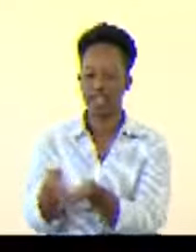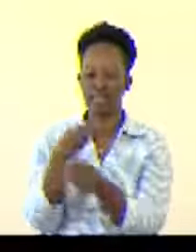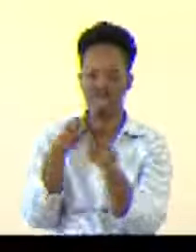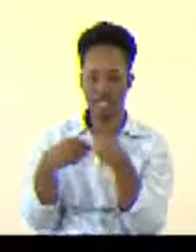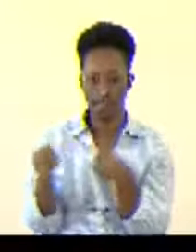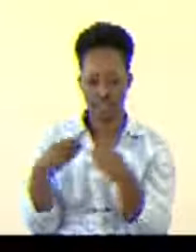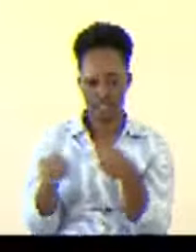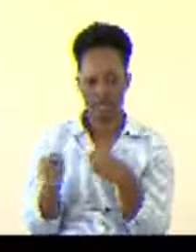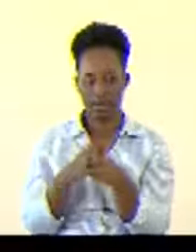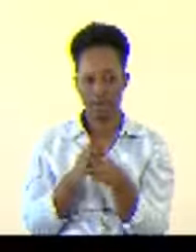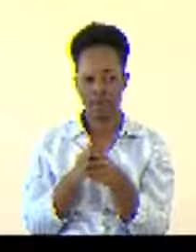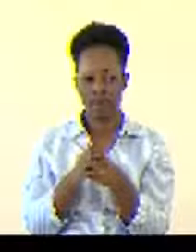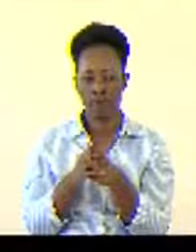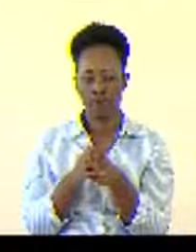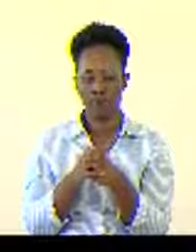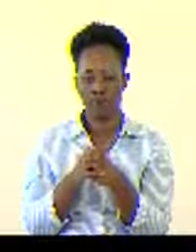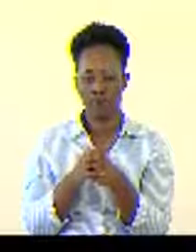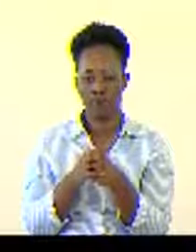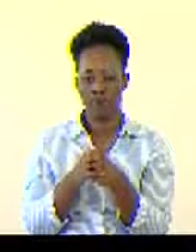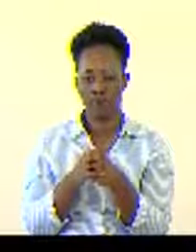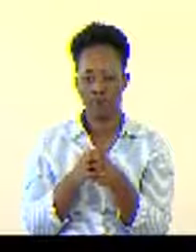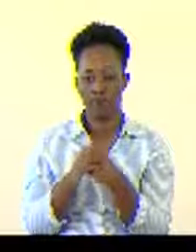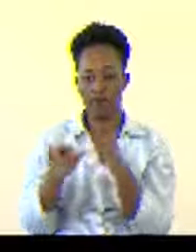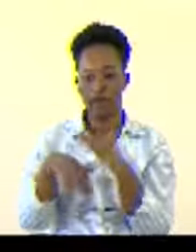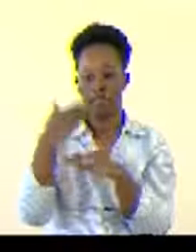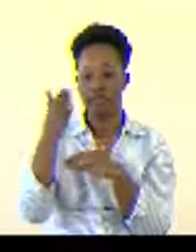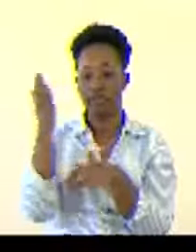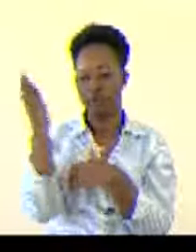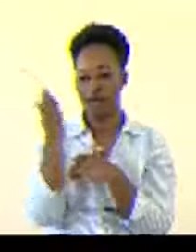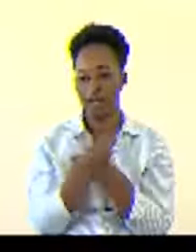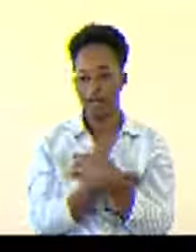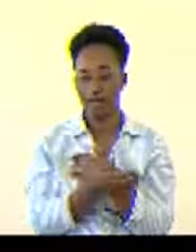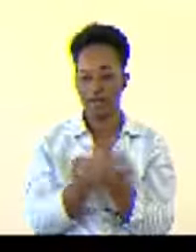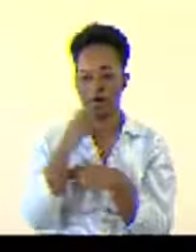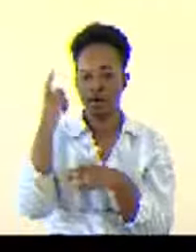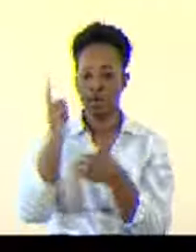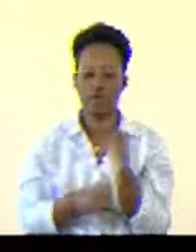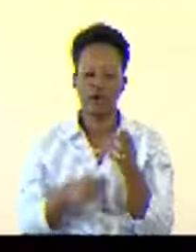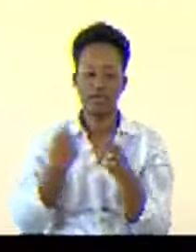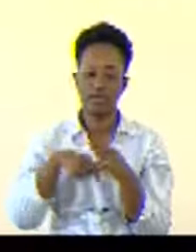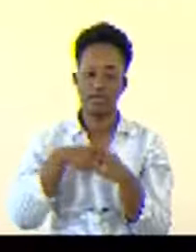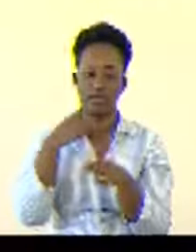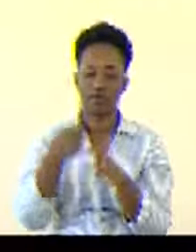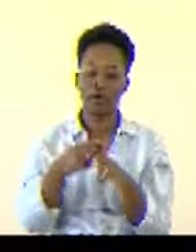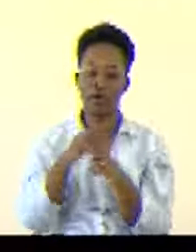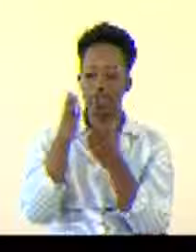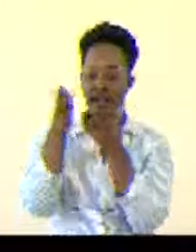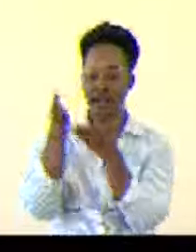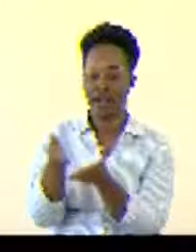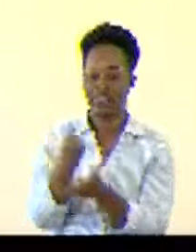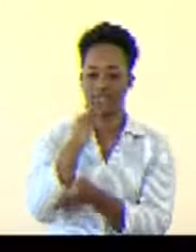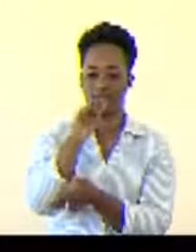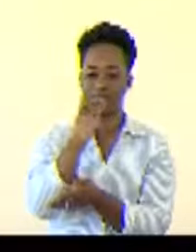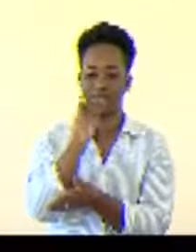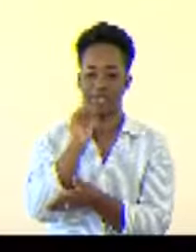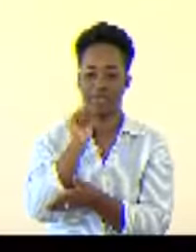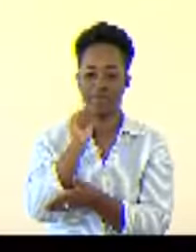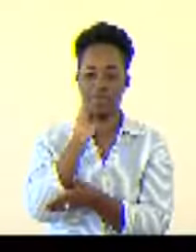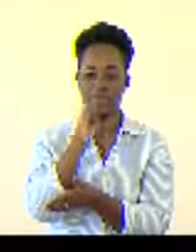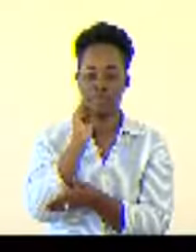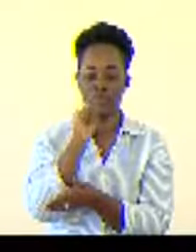it. Closing stock, then we divide by what we call current liabilities. These are